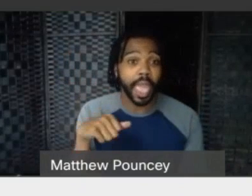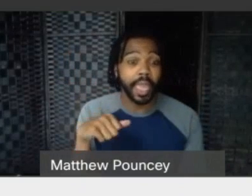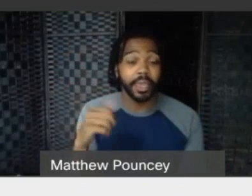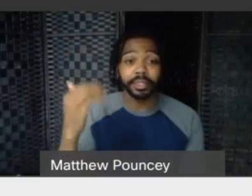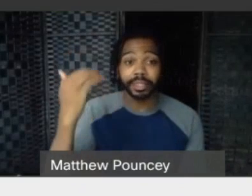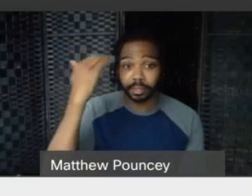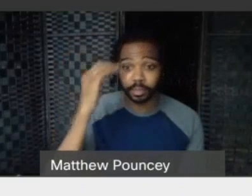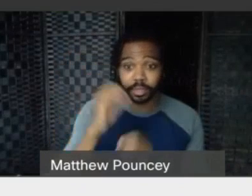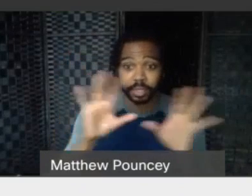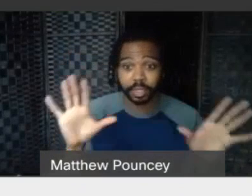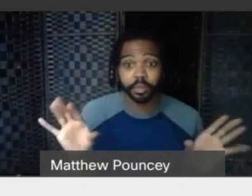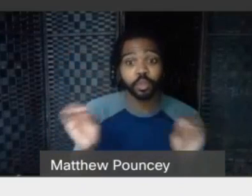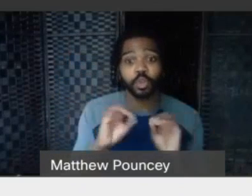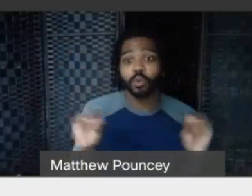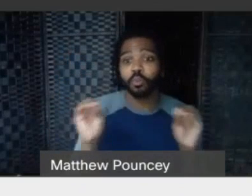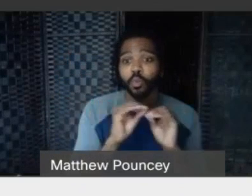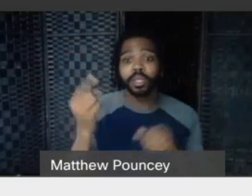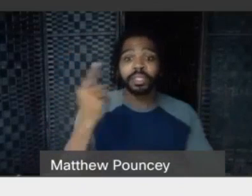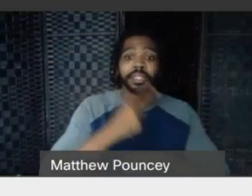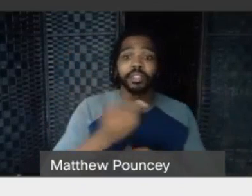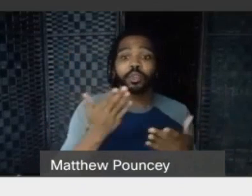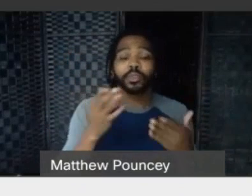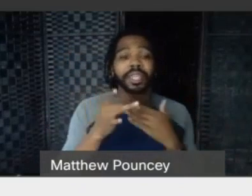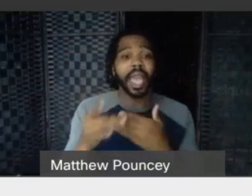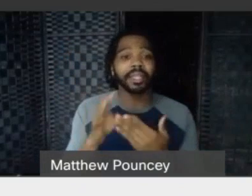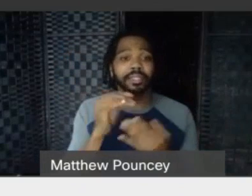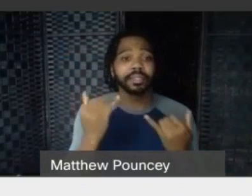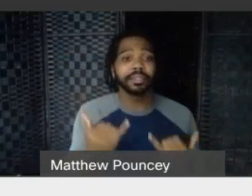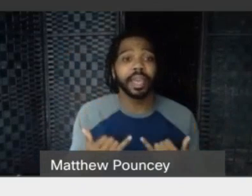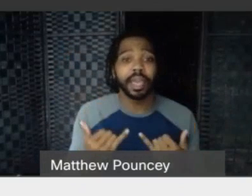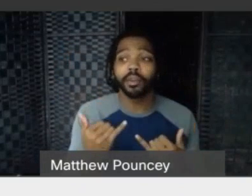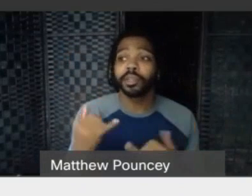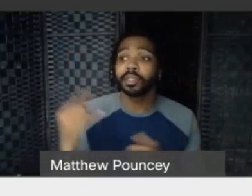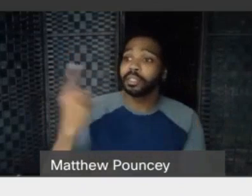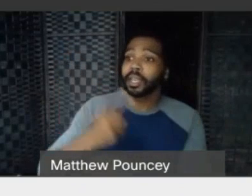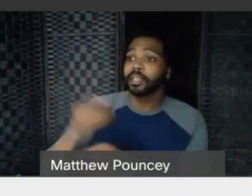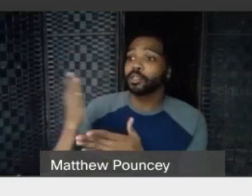service guidance and that any day providers are now under businesses.